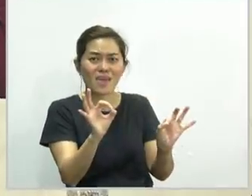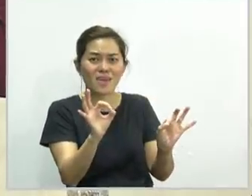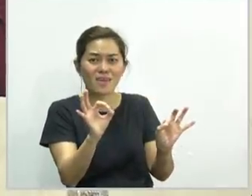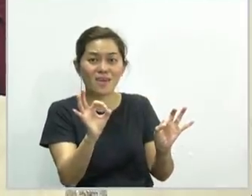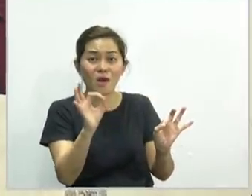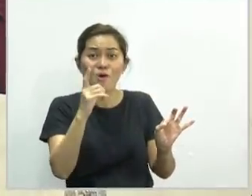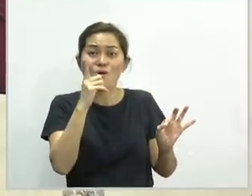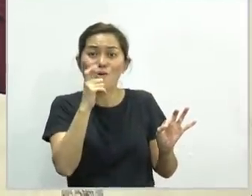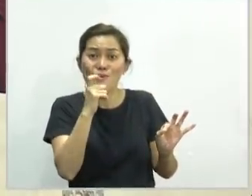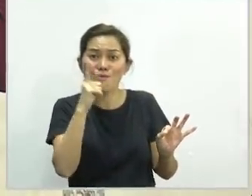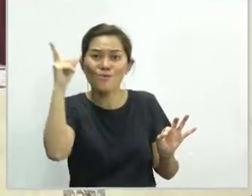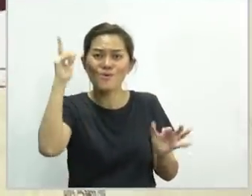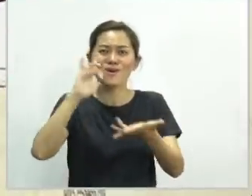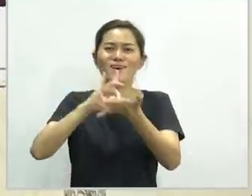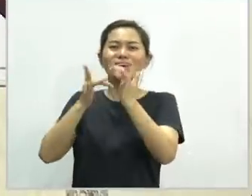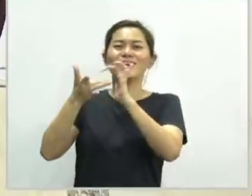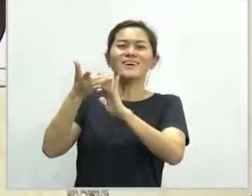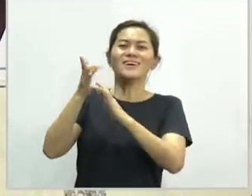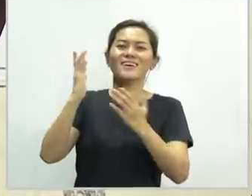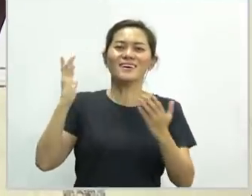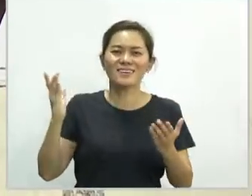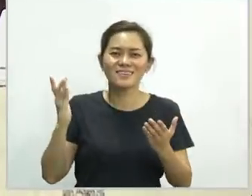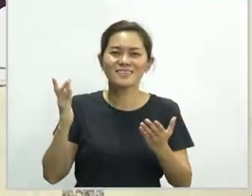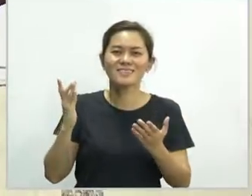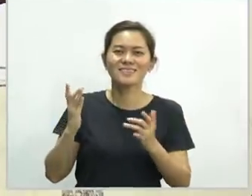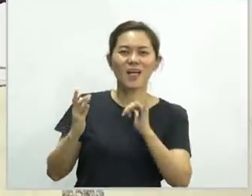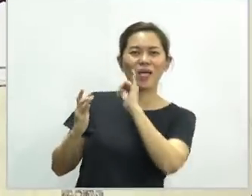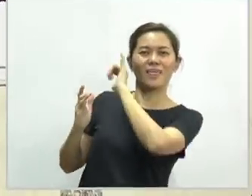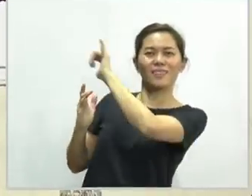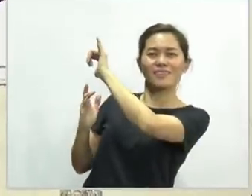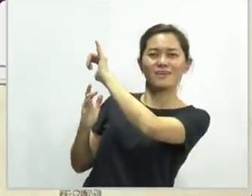Jesus. This is a free gift.